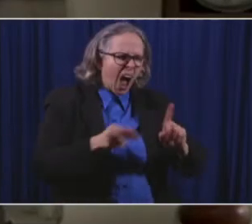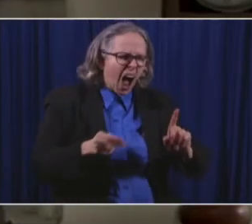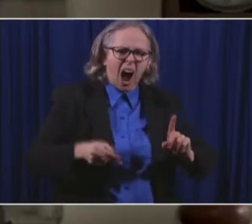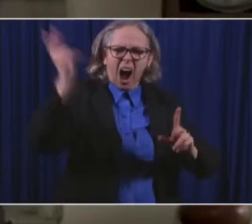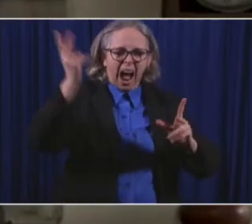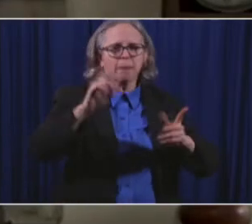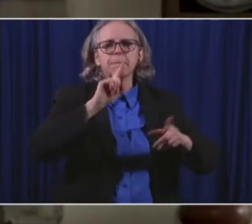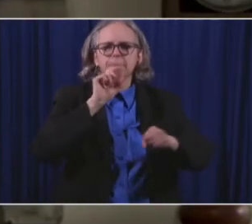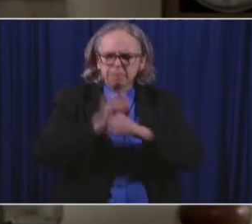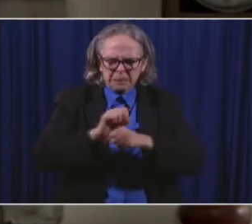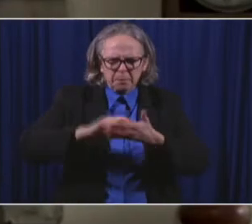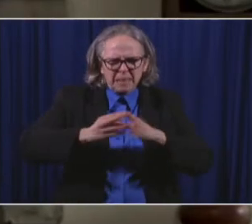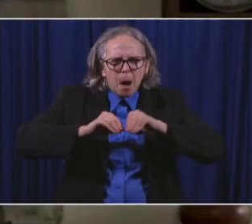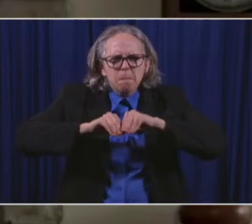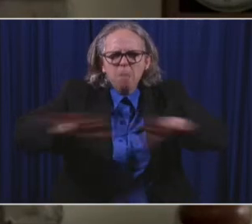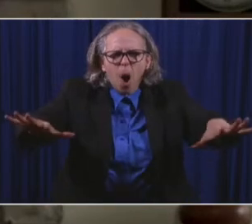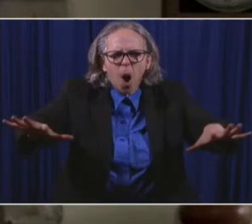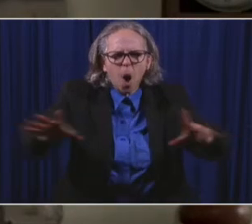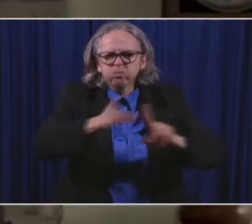averaging